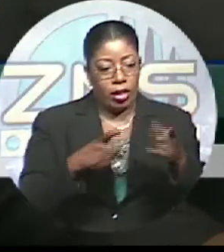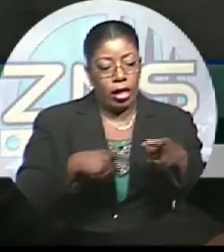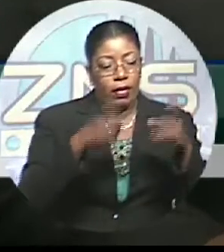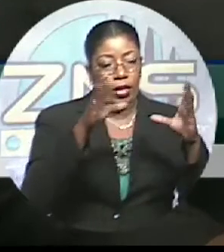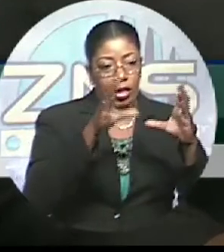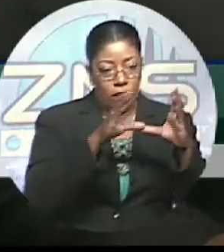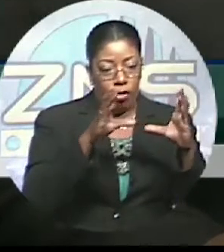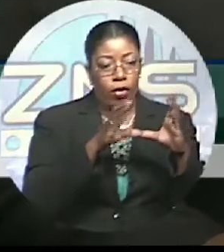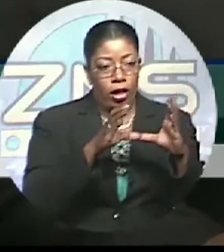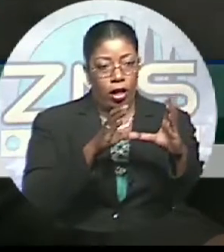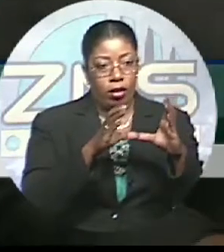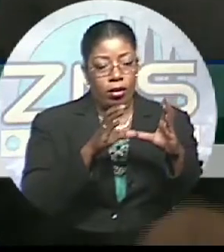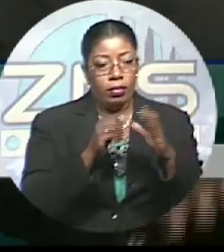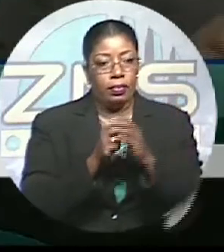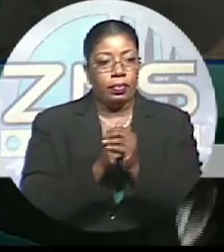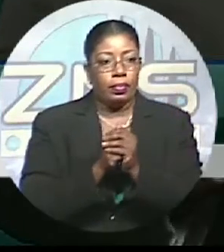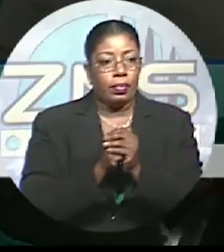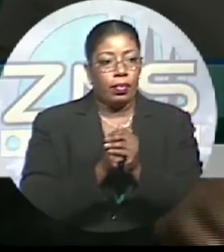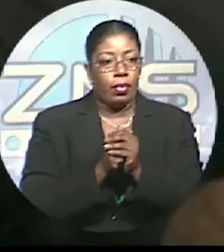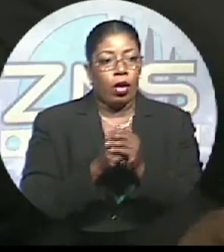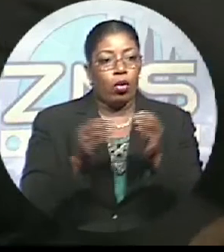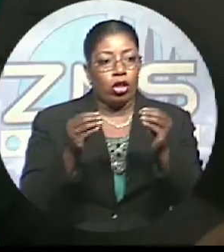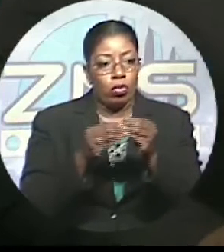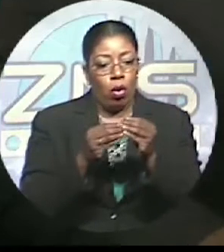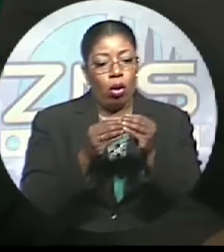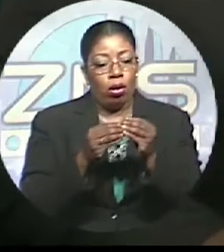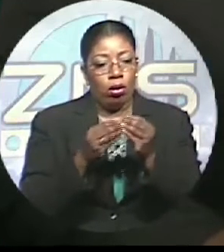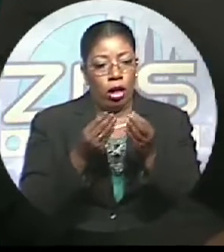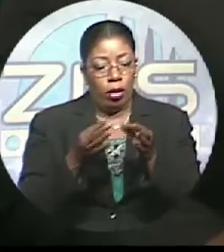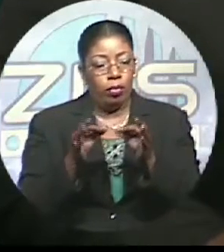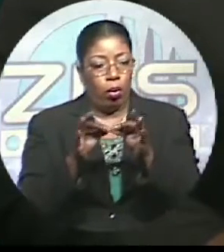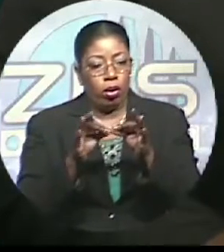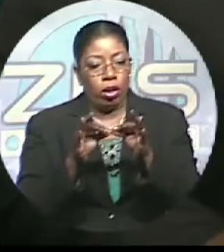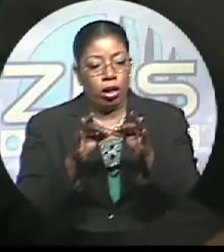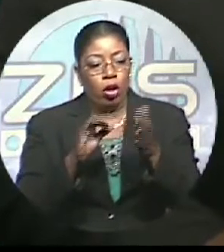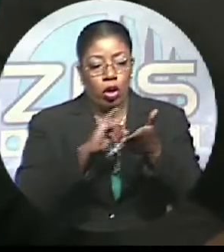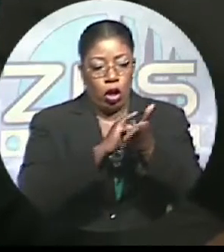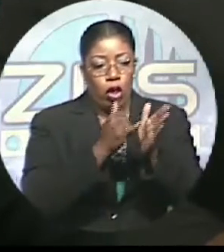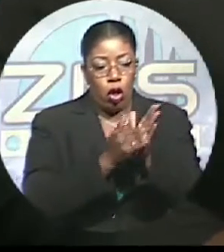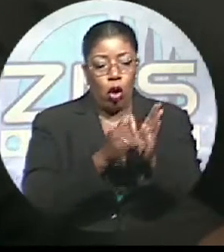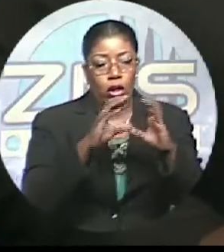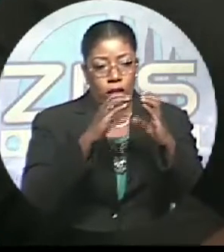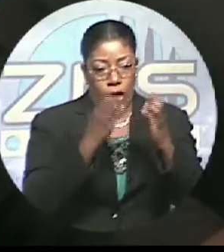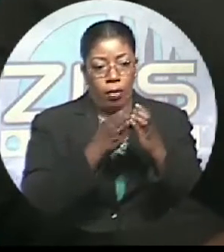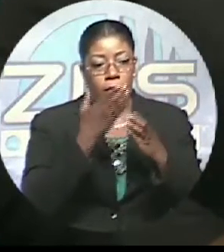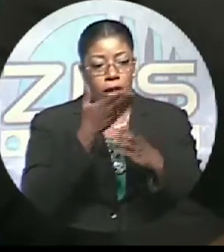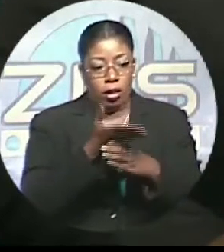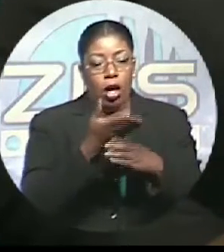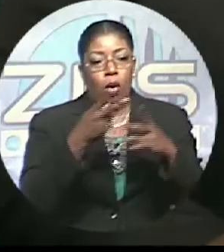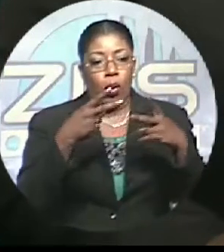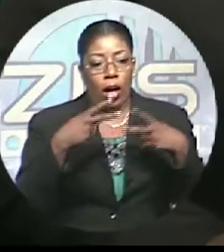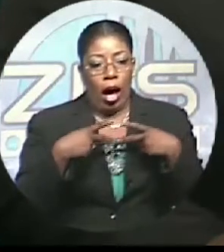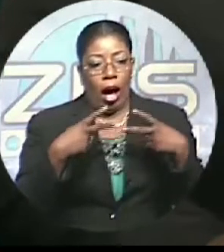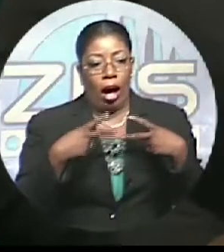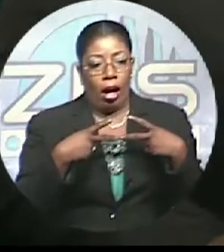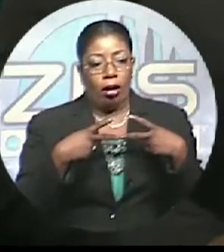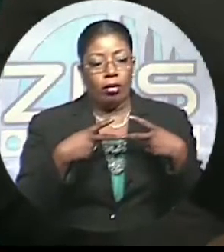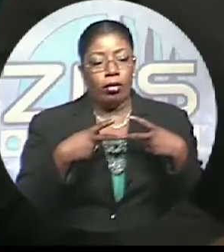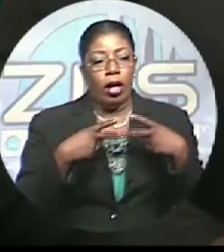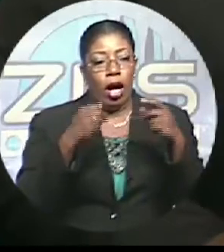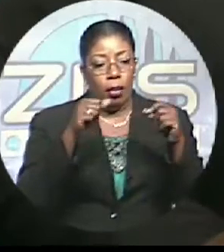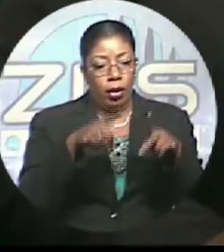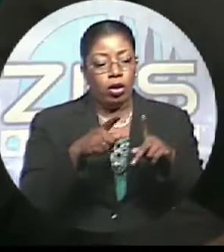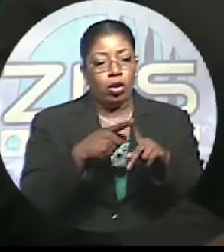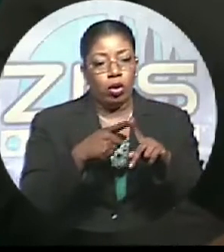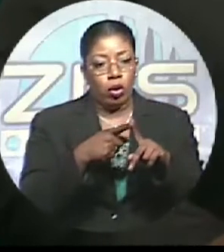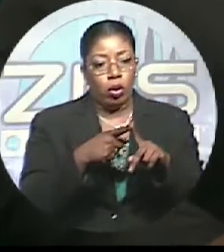certificate confirming this position. What's even more significant is only those companies in good standing will now be eligible to do business with